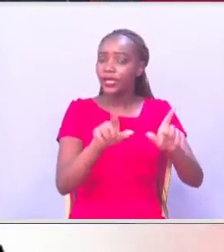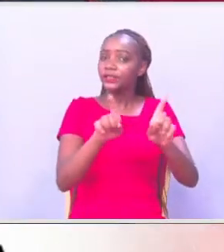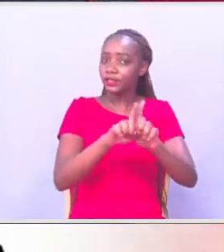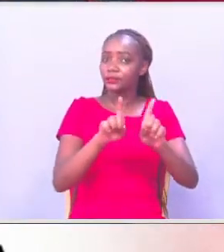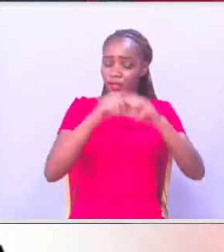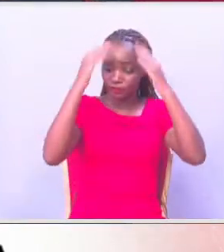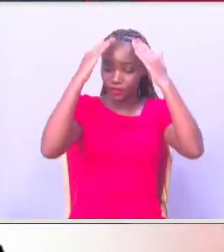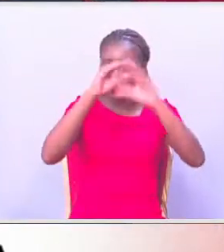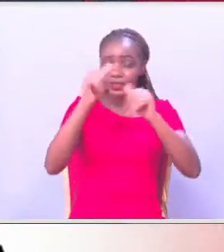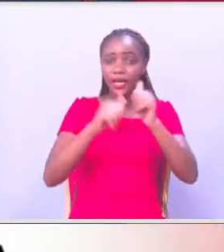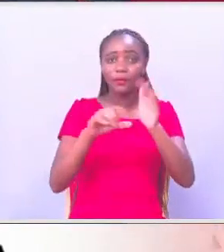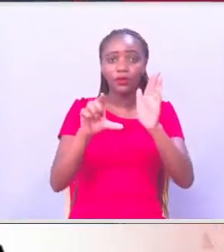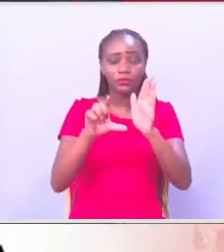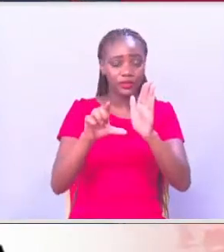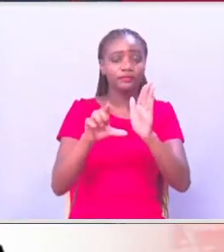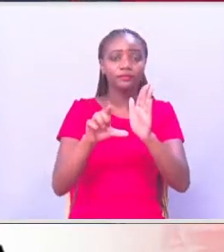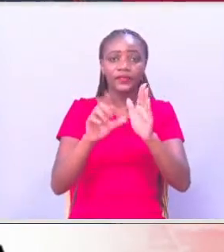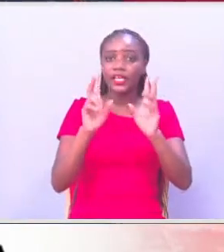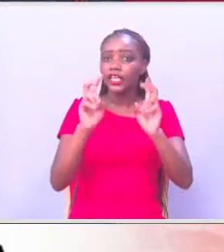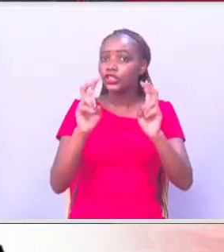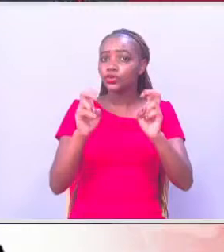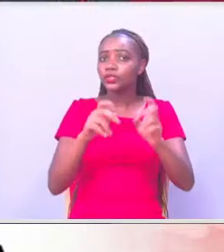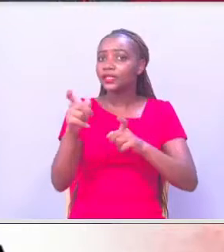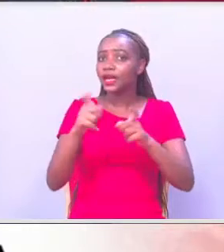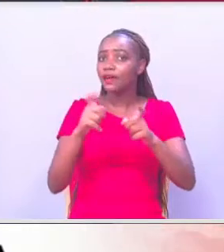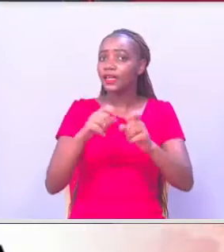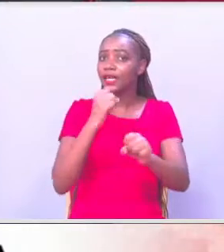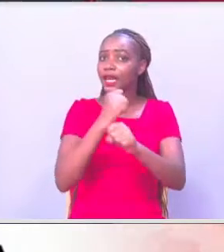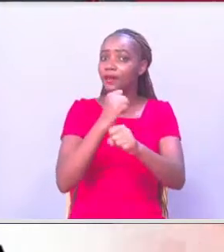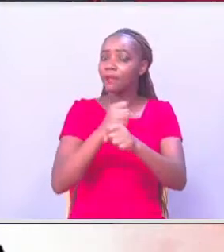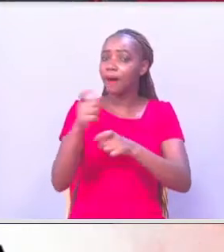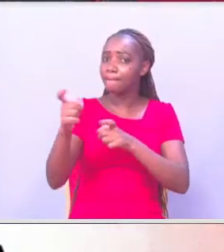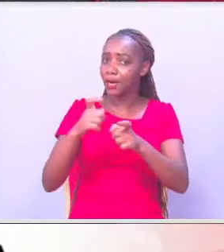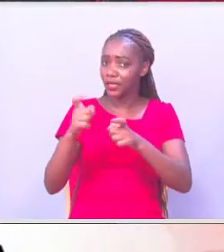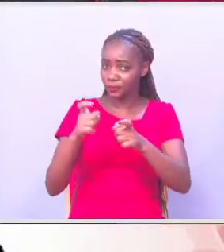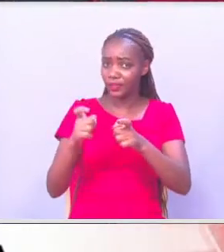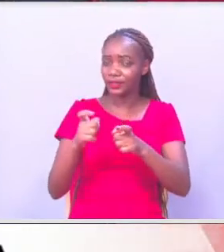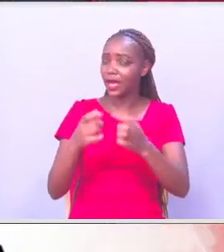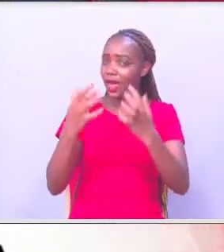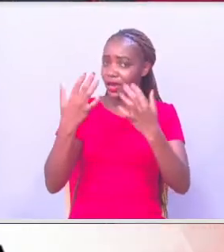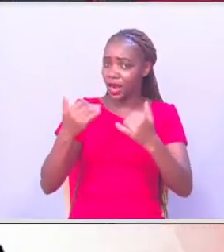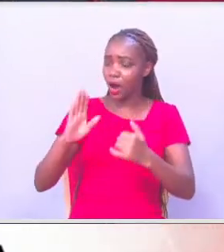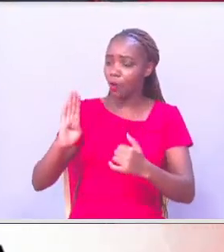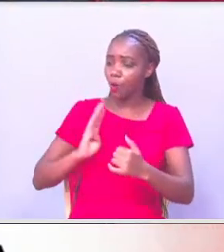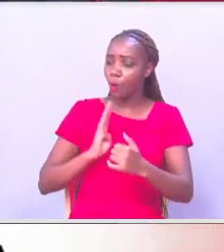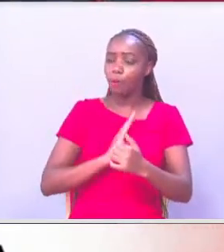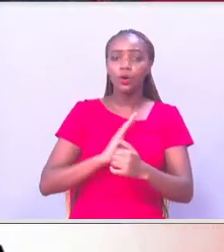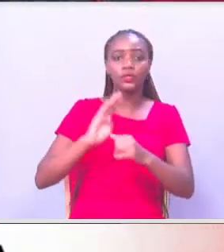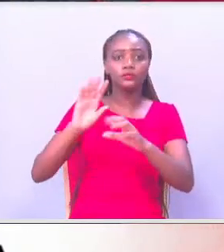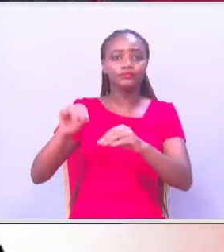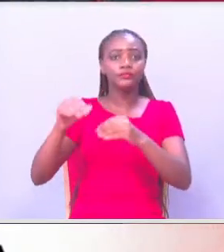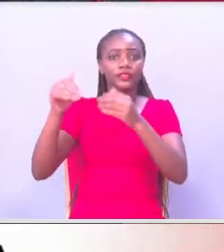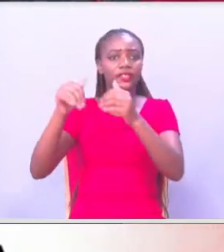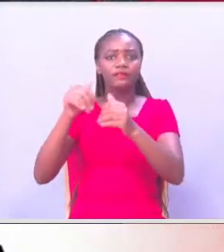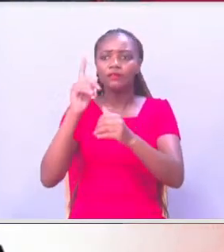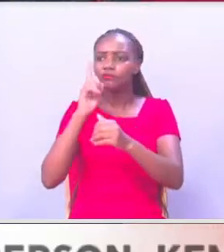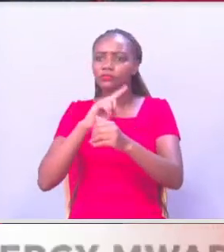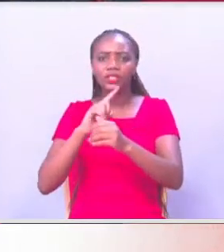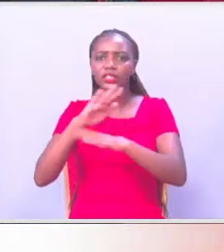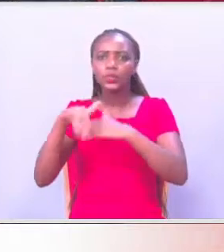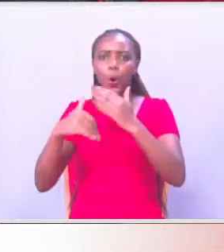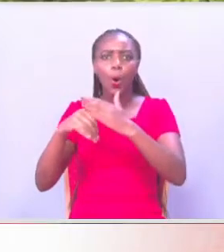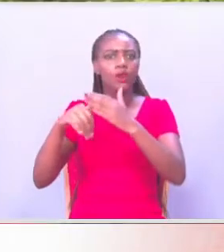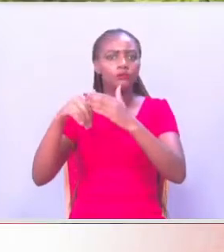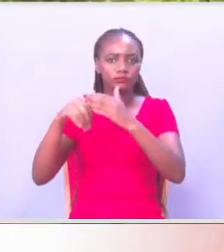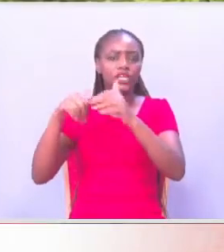requirements governing labor management, the board has issued general notice letters to all staff working